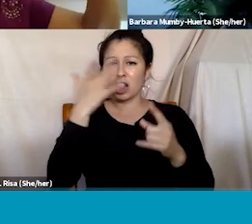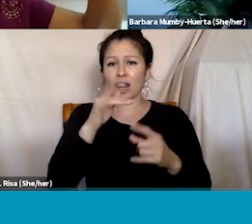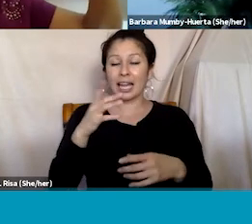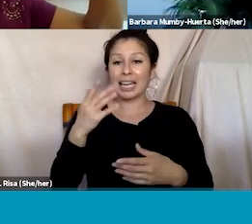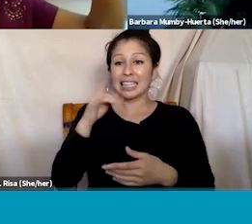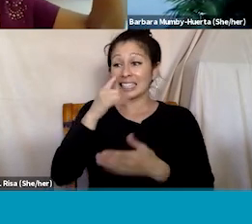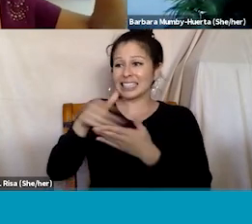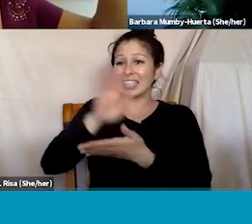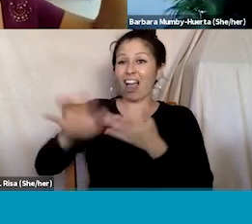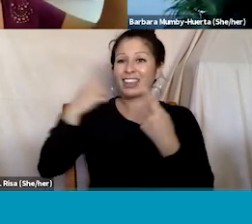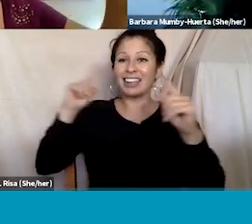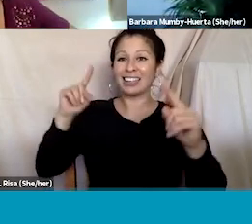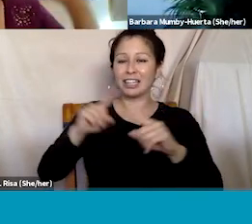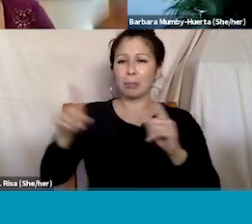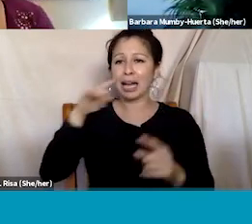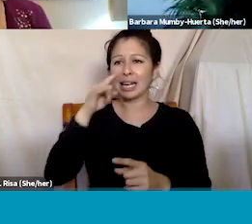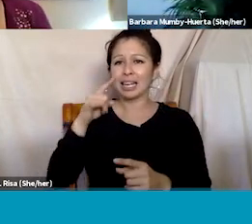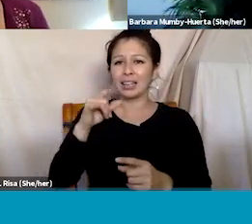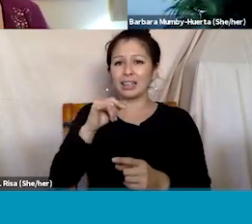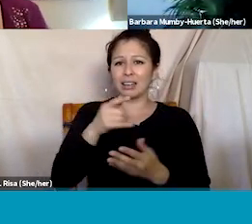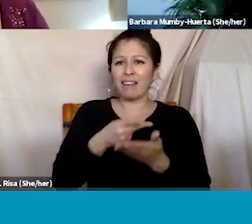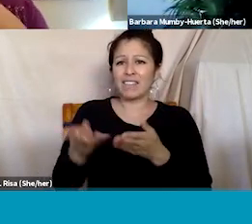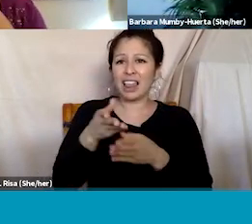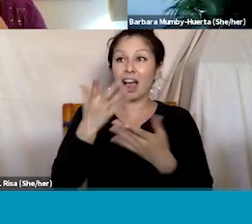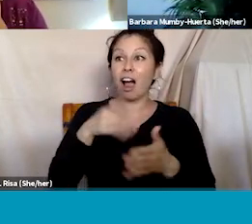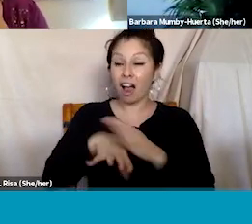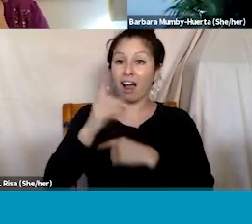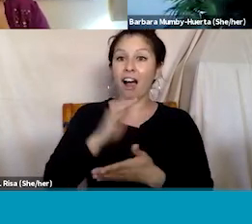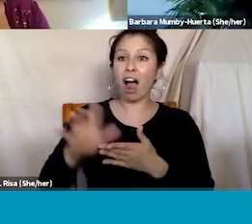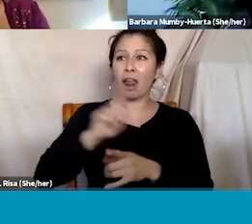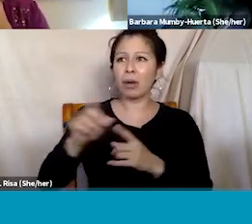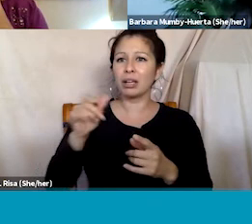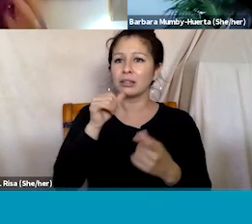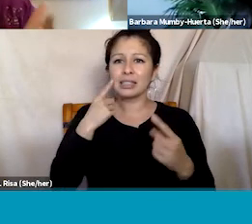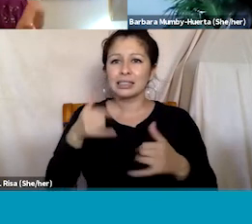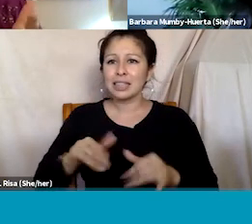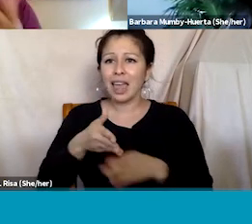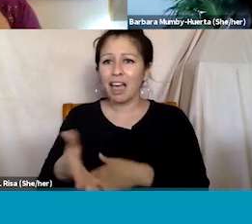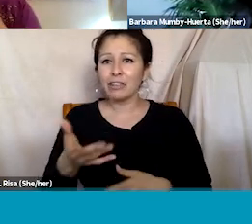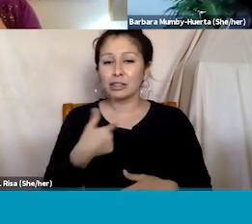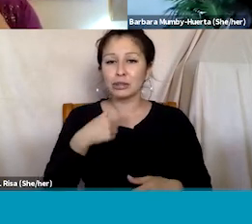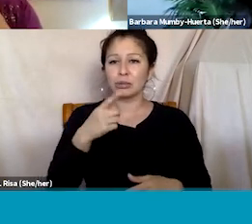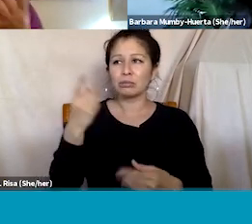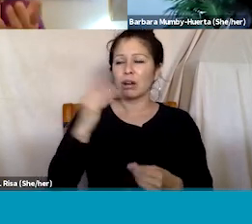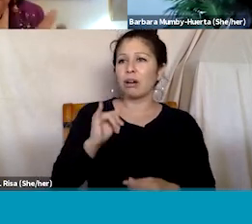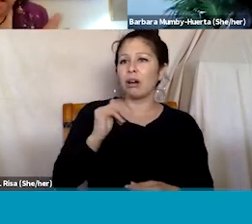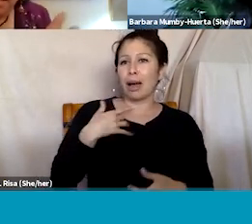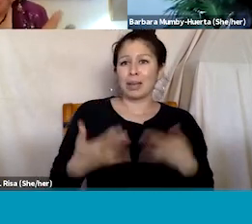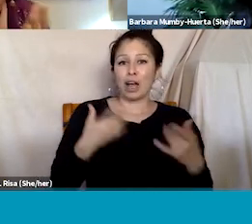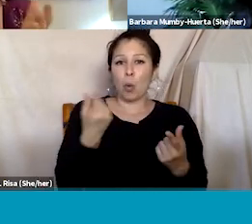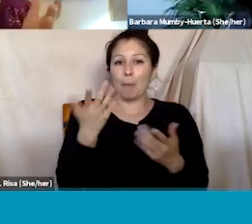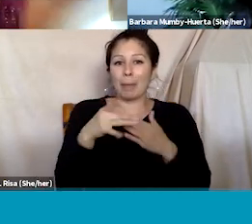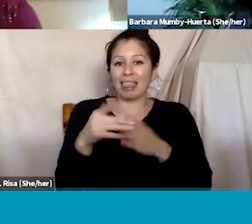go to college, but the kids aren't failing after that, is what we've been told. So I'm so excited about where this might